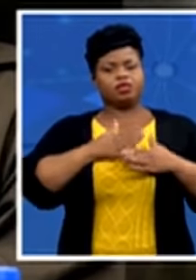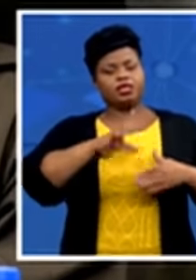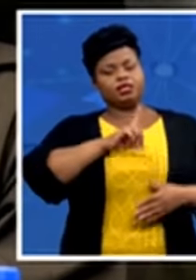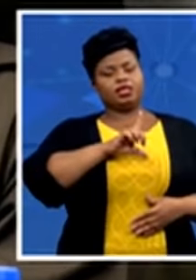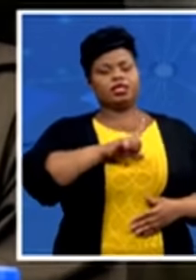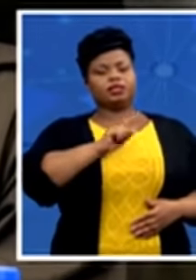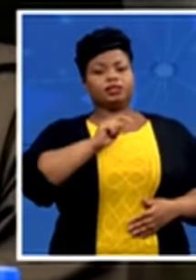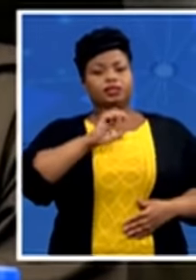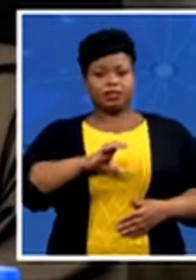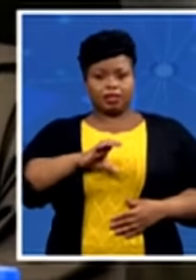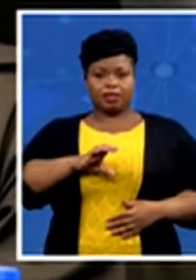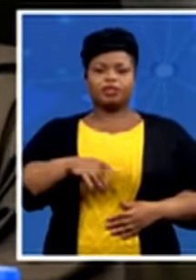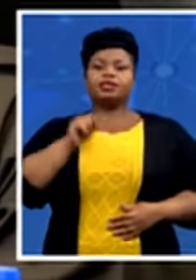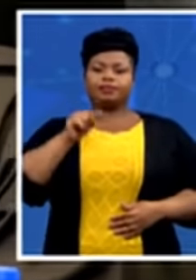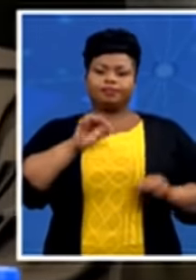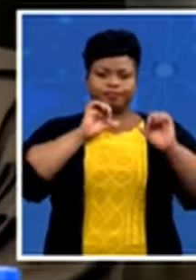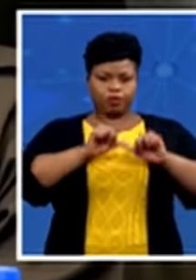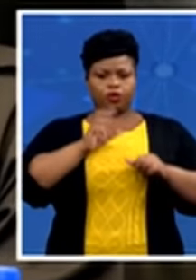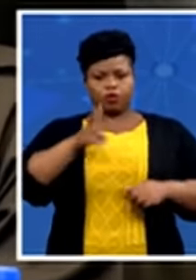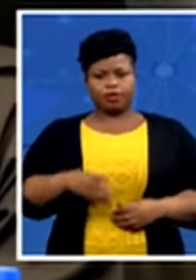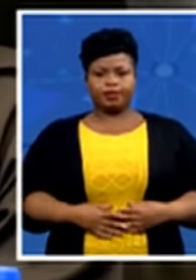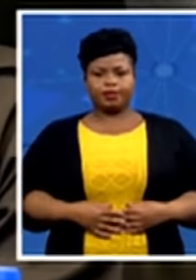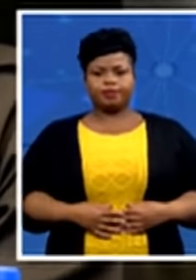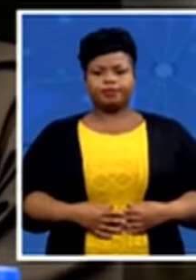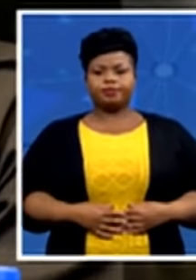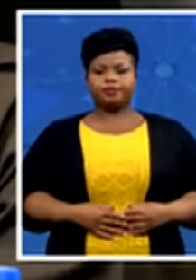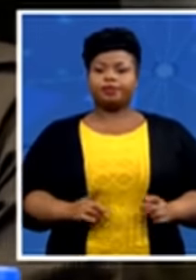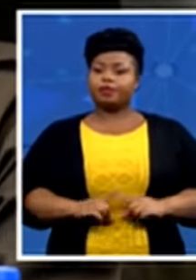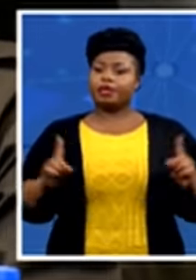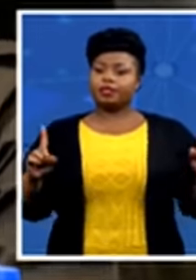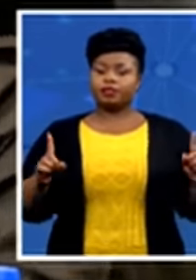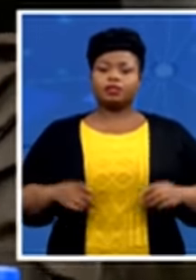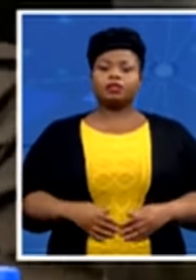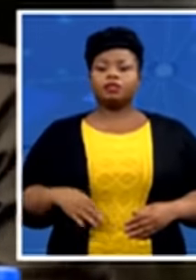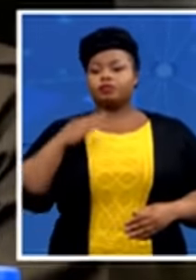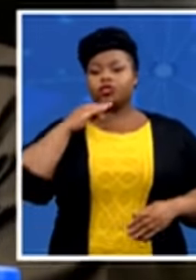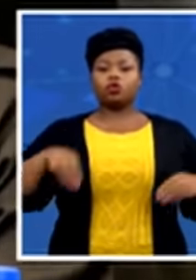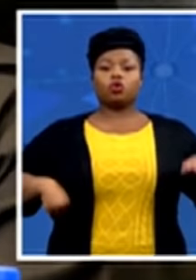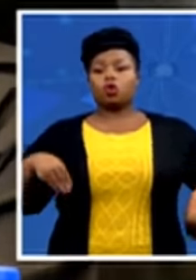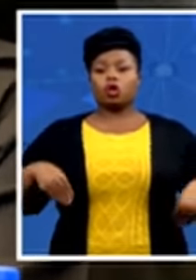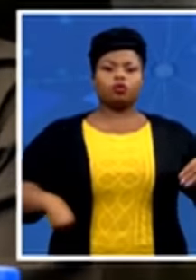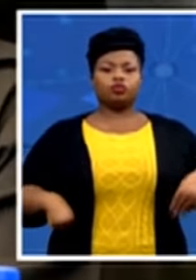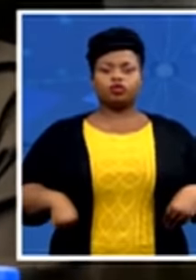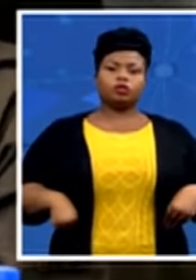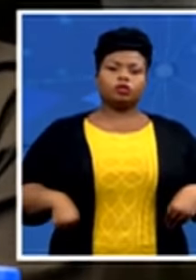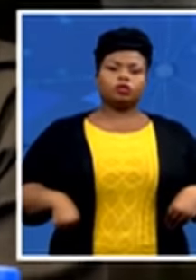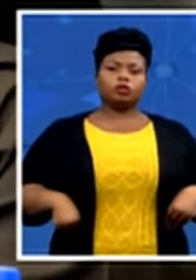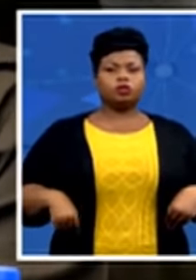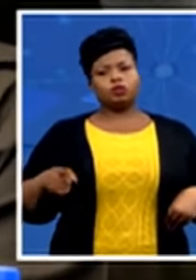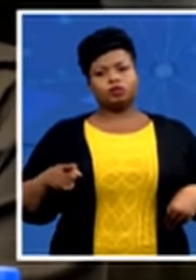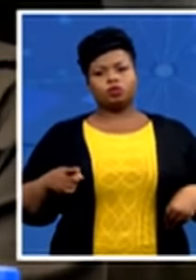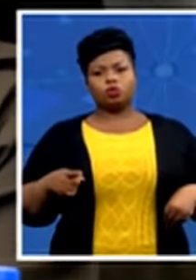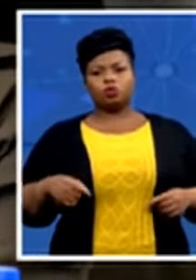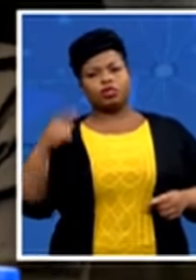continue. But we will not preempt corruption mainly through that, but also the system must be